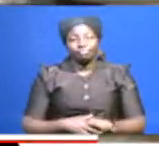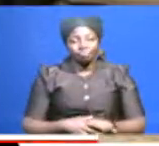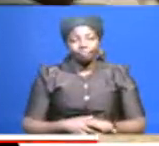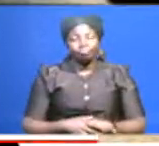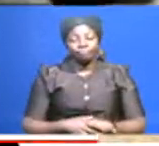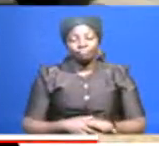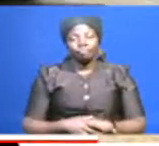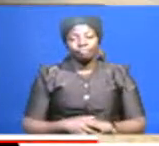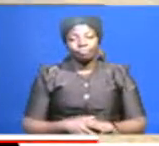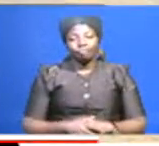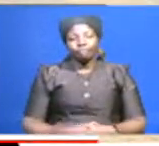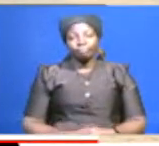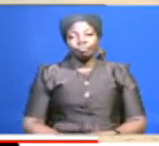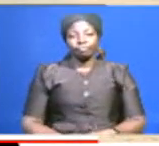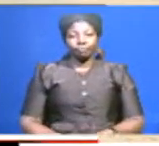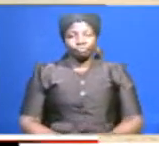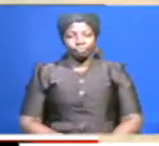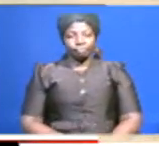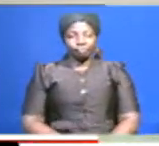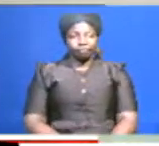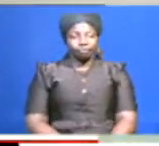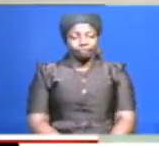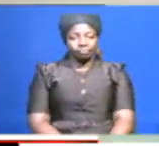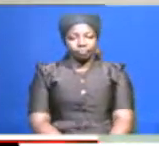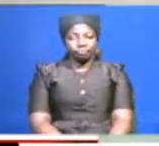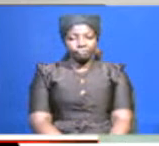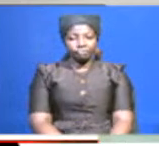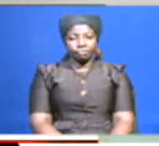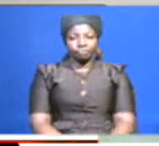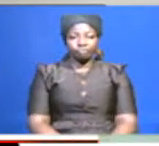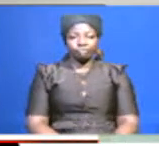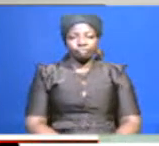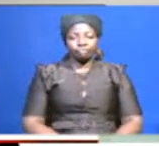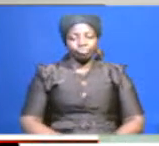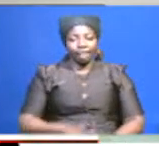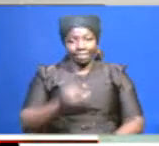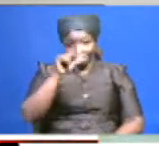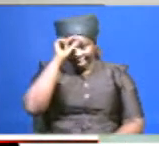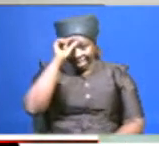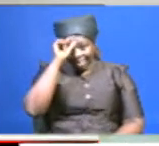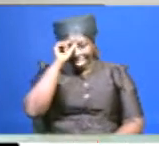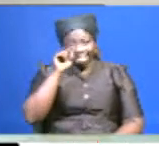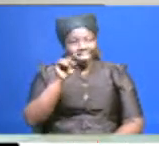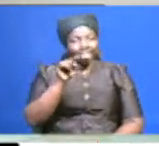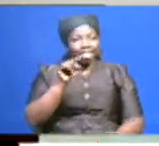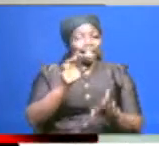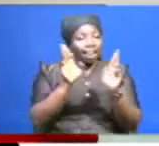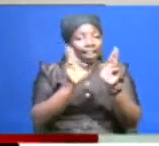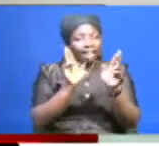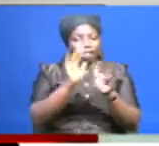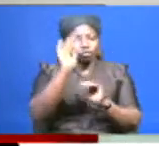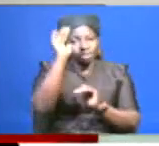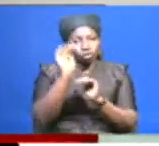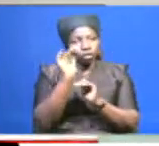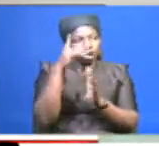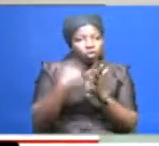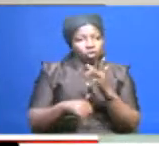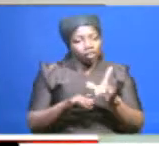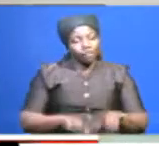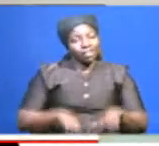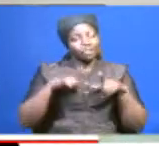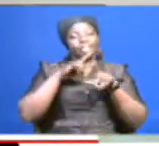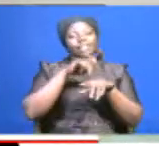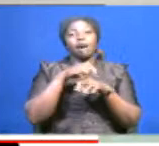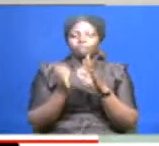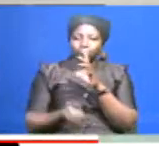Edition at Uhuru Gardens, Nairobi. The government is on course to reduce the cost of living as it rolls out a